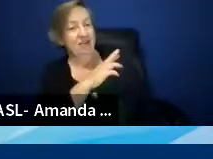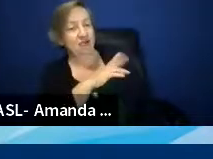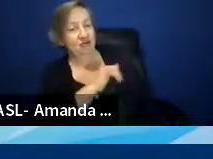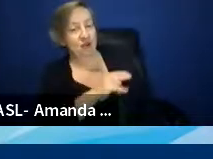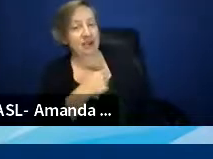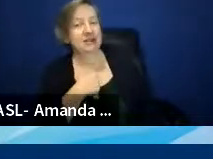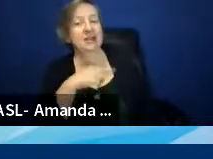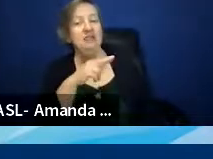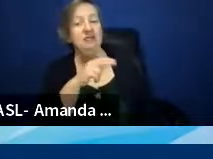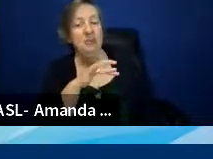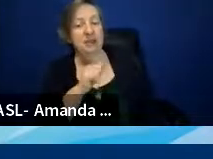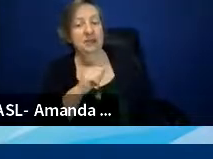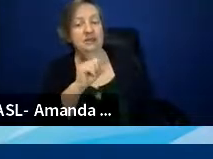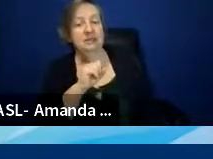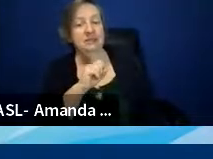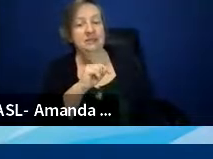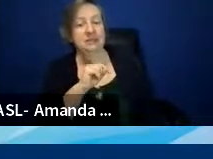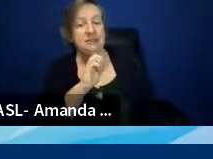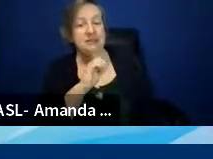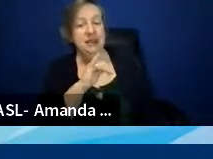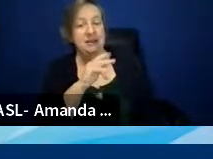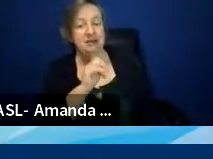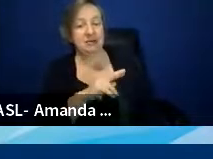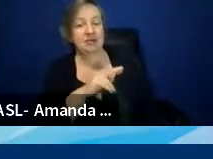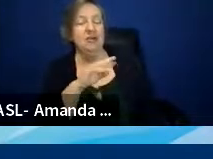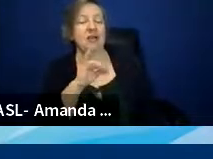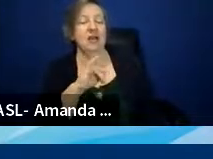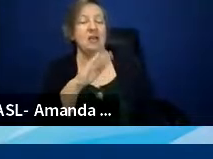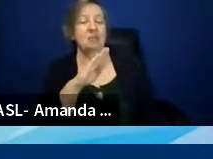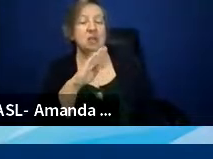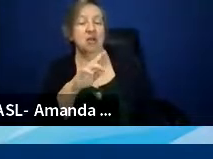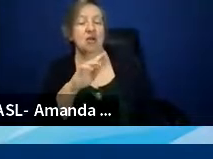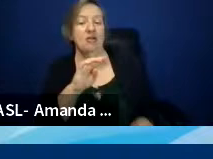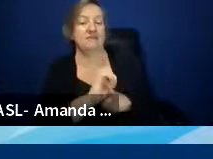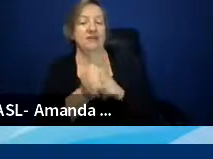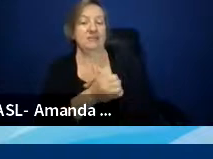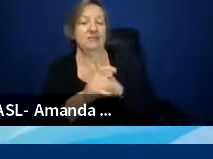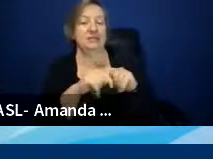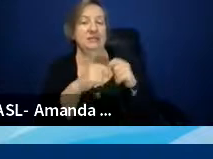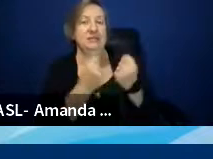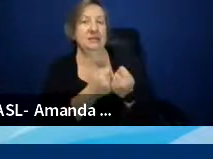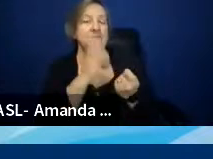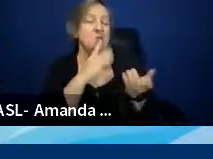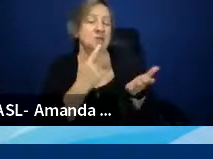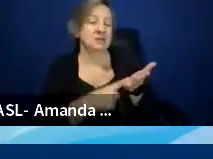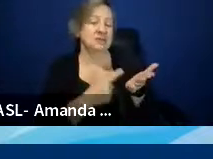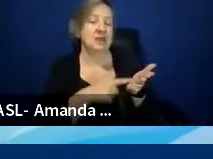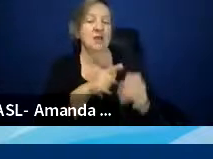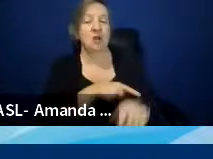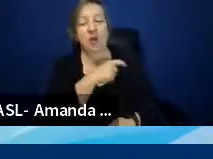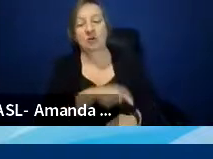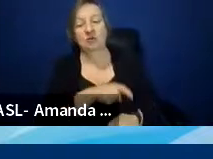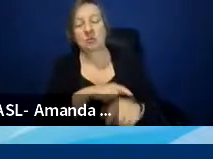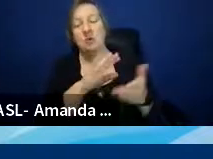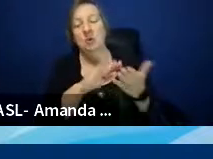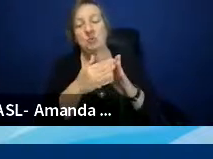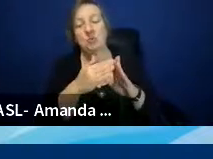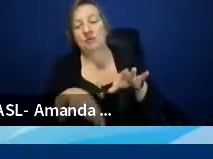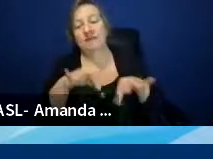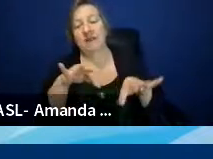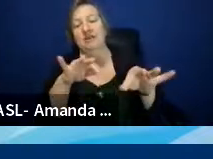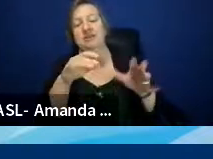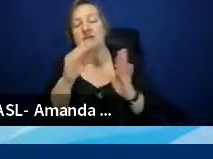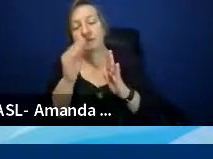name is Rebecca Steiner, and I'm on the IBR environmental team. I'll be discussing some of the long-term community findings of the draft